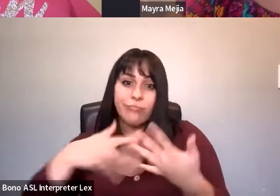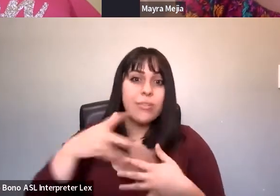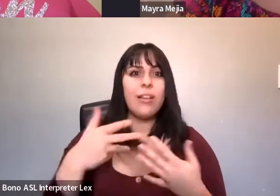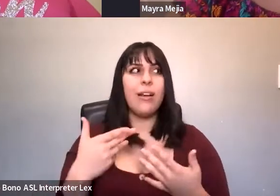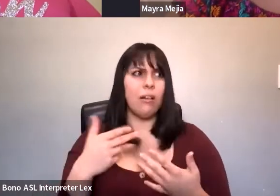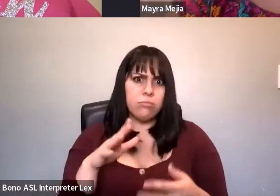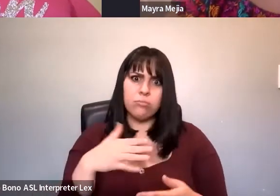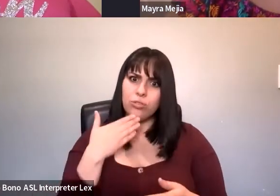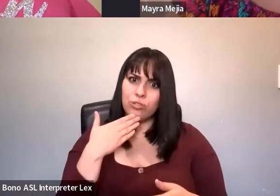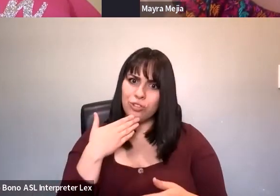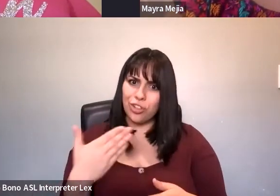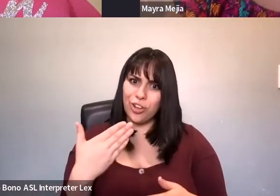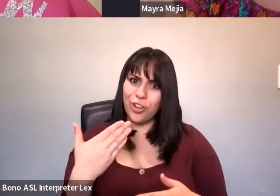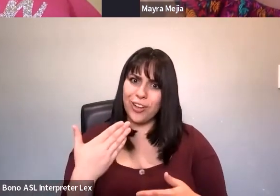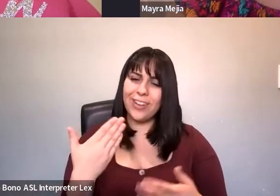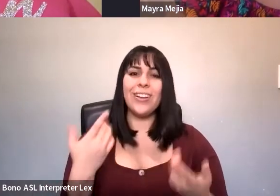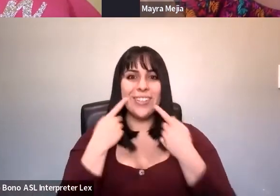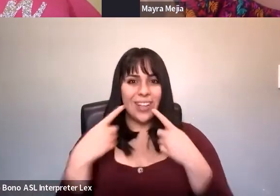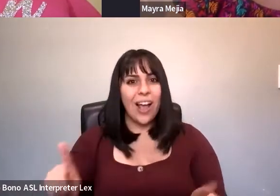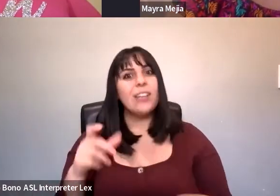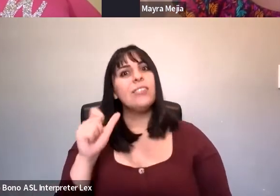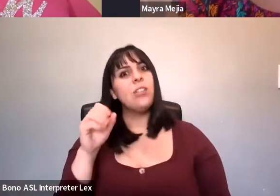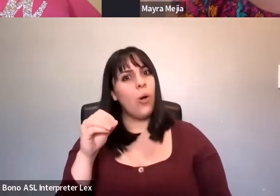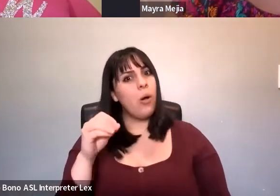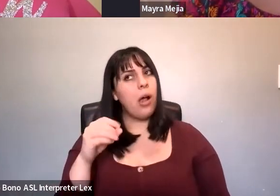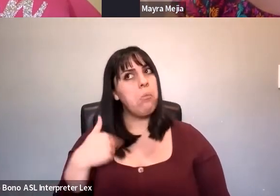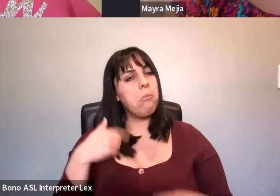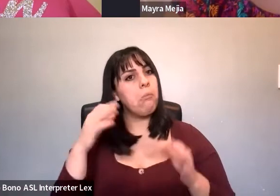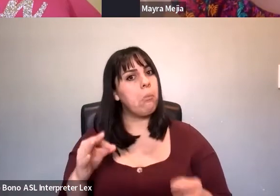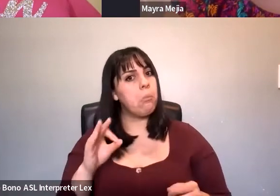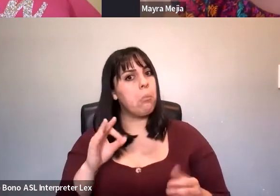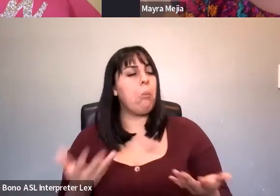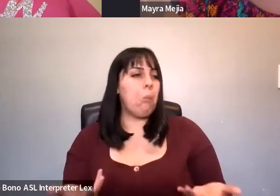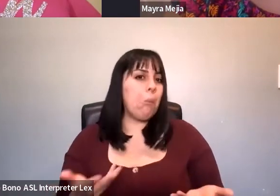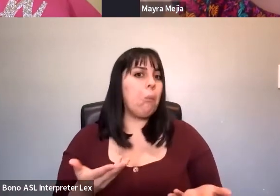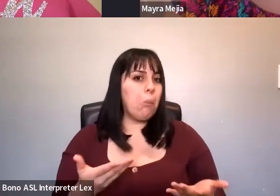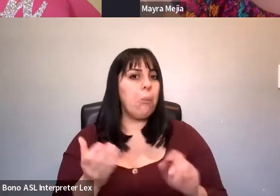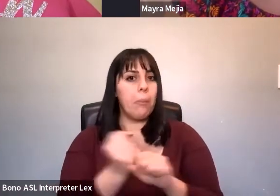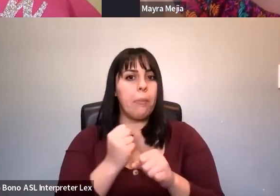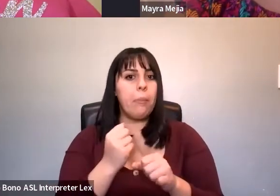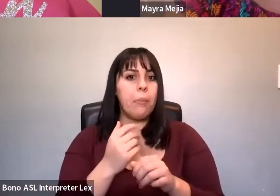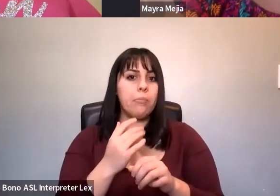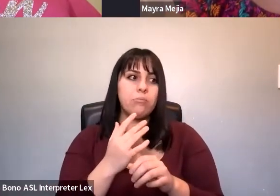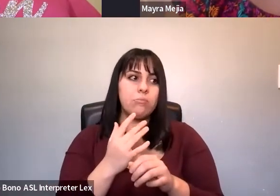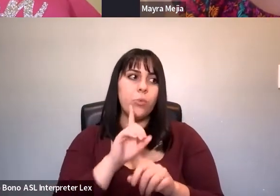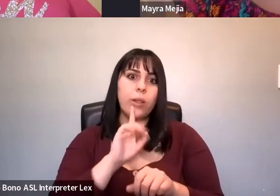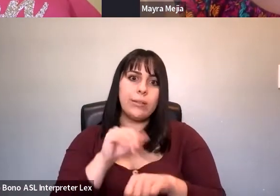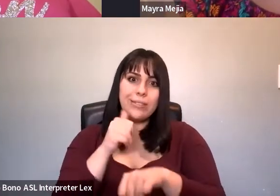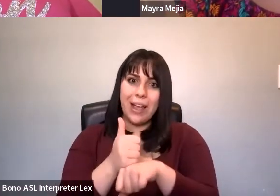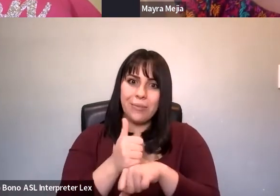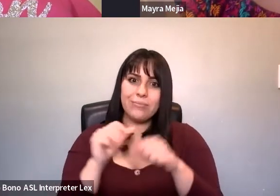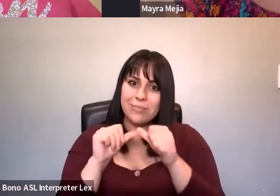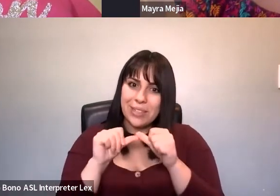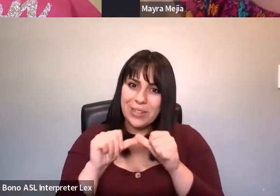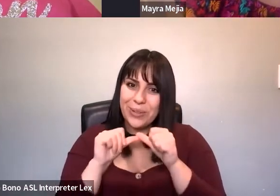Like I'm going to actually make this like something that I really invest my time into. And I mean, now it's like 2022 and